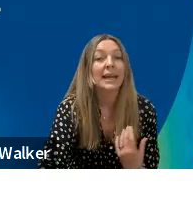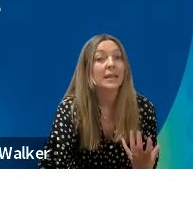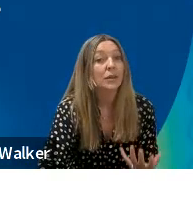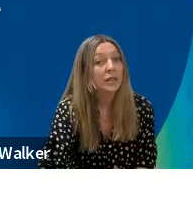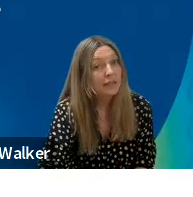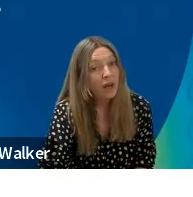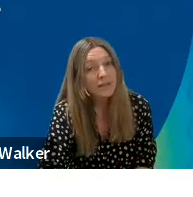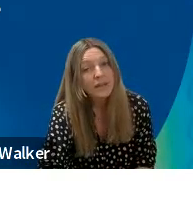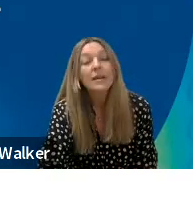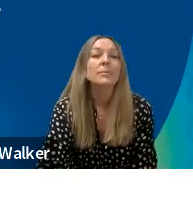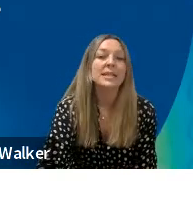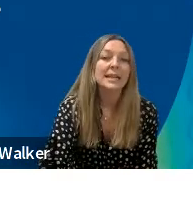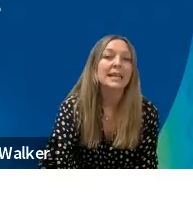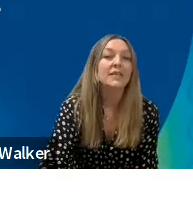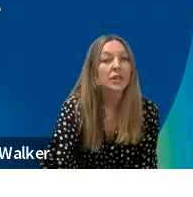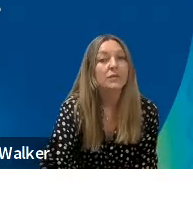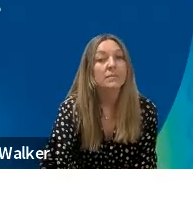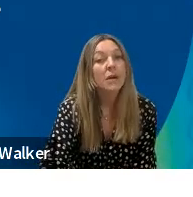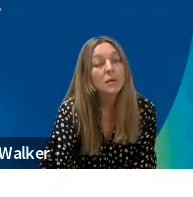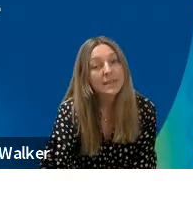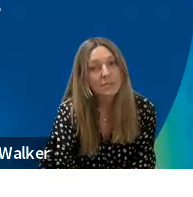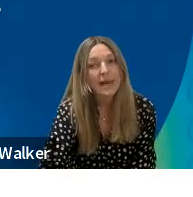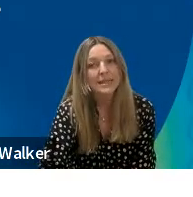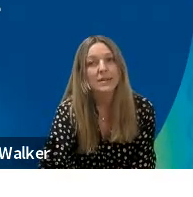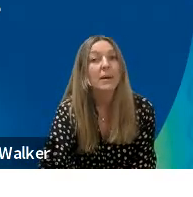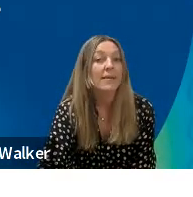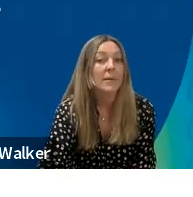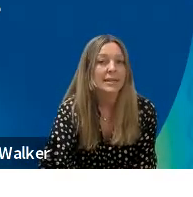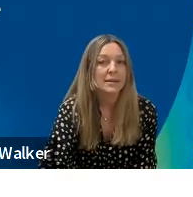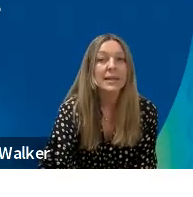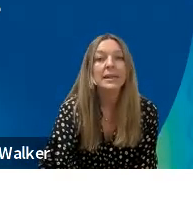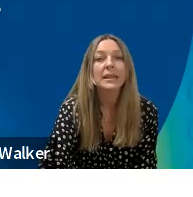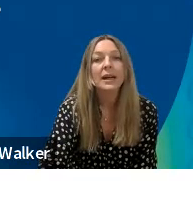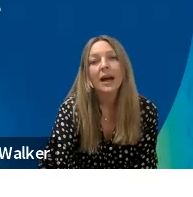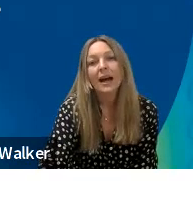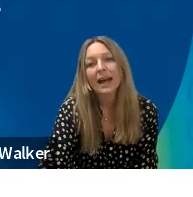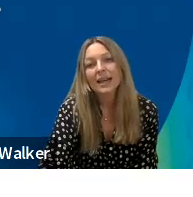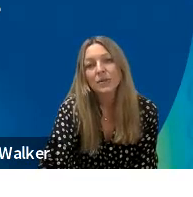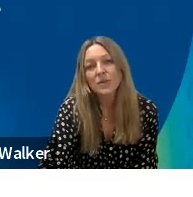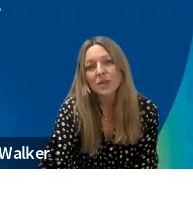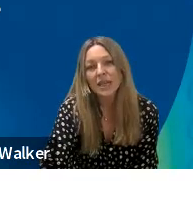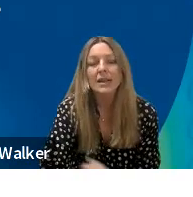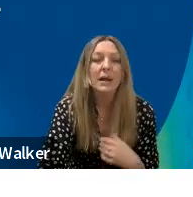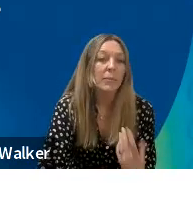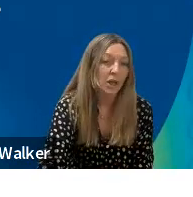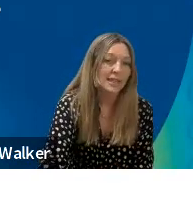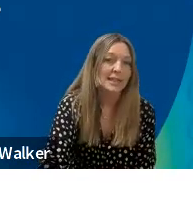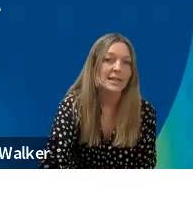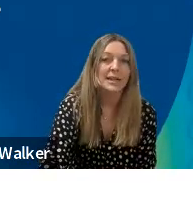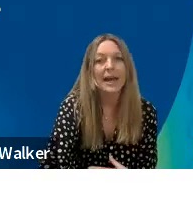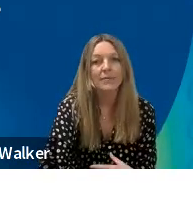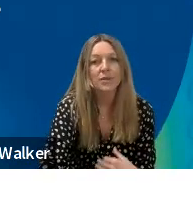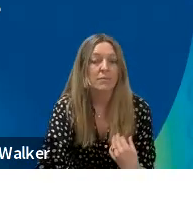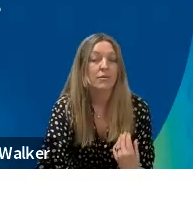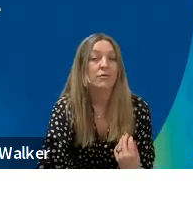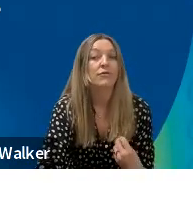to help mitigate learning loss, particularly for those most impacted by the pandemic, and also thinking about